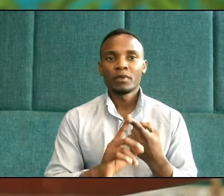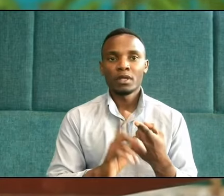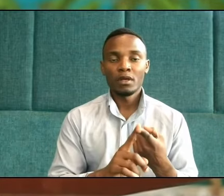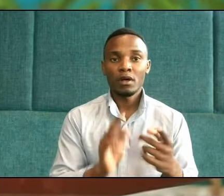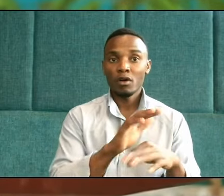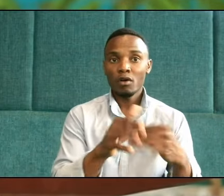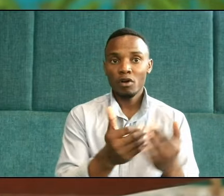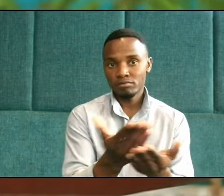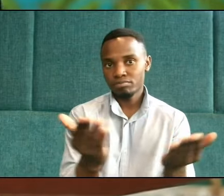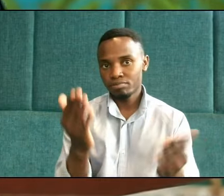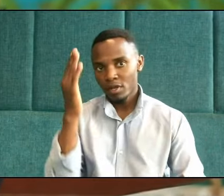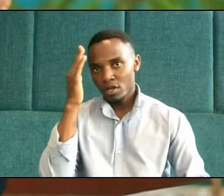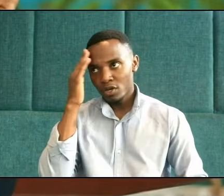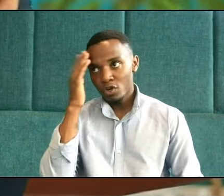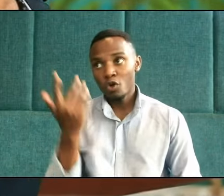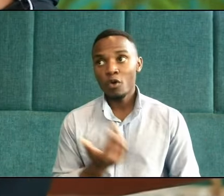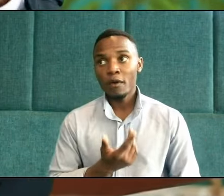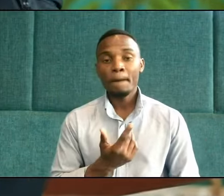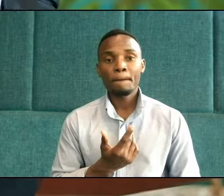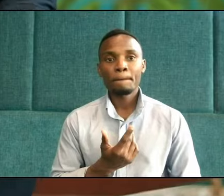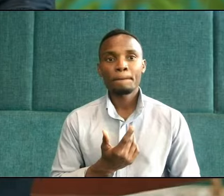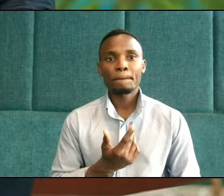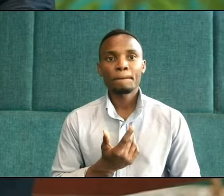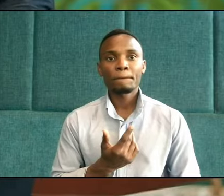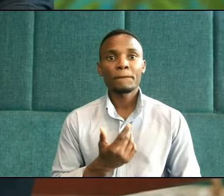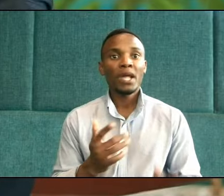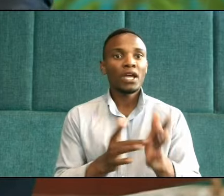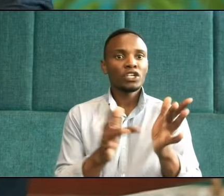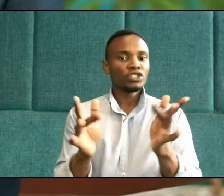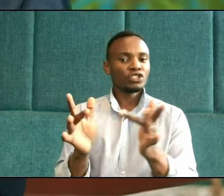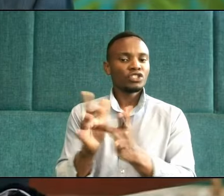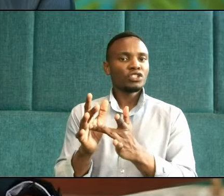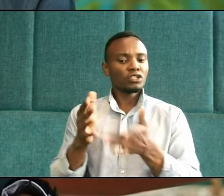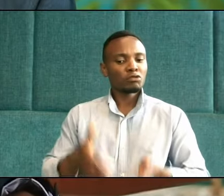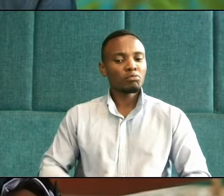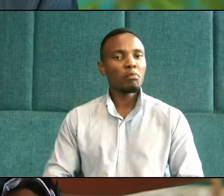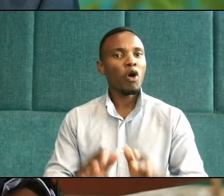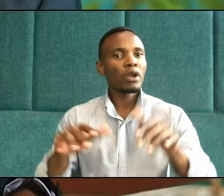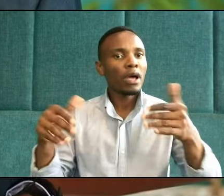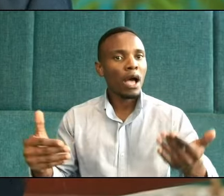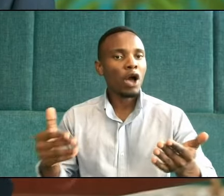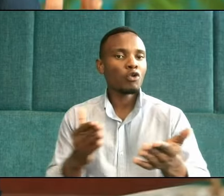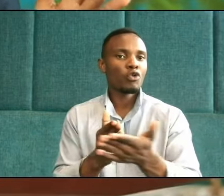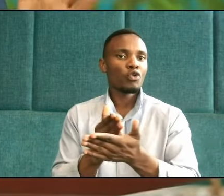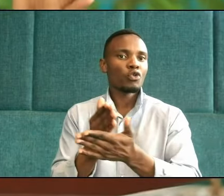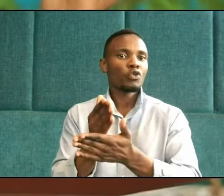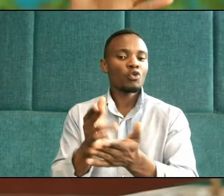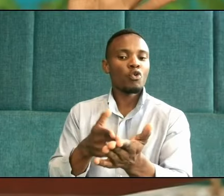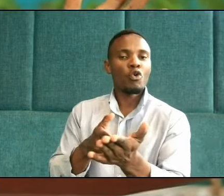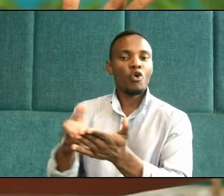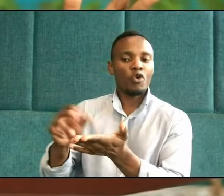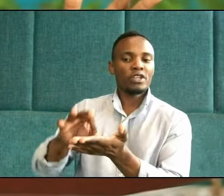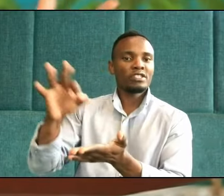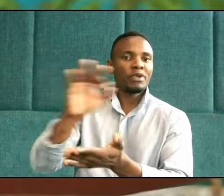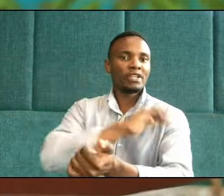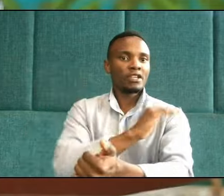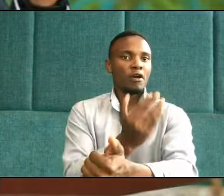know that he was born through the power of the Holy Spirit. The Holy Spirit is